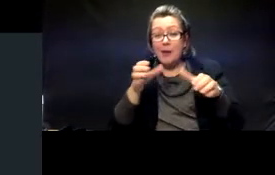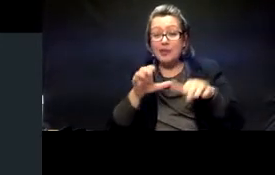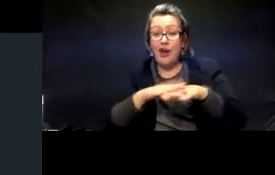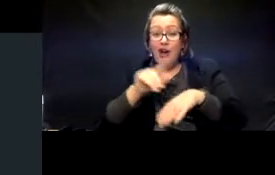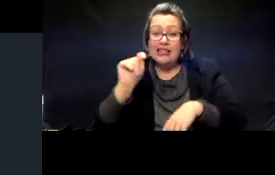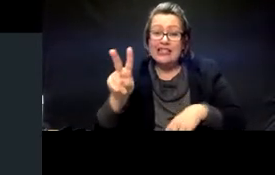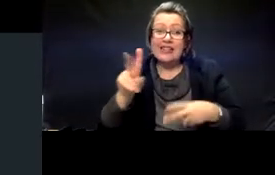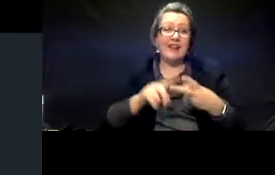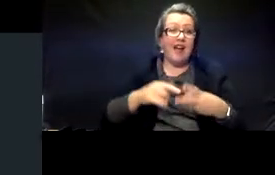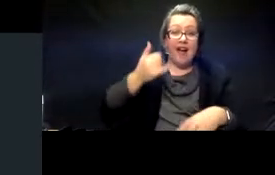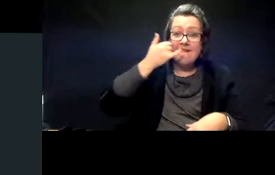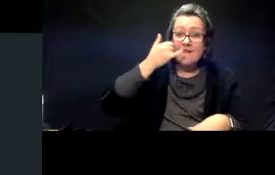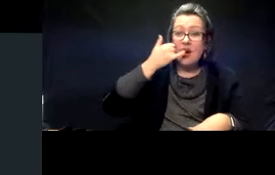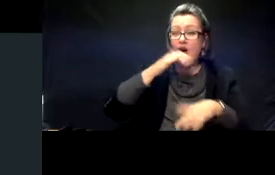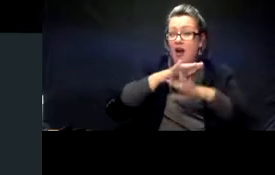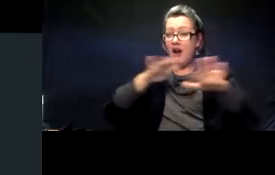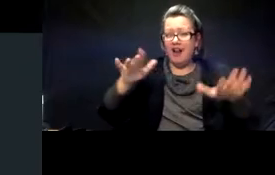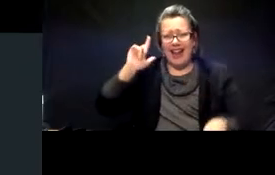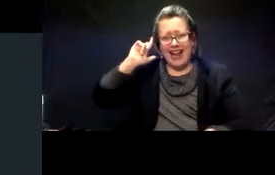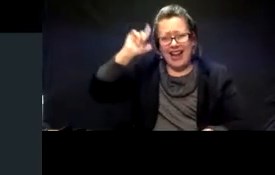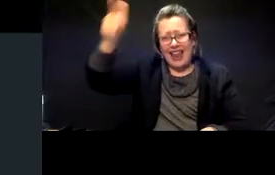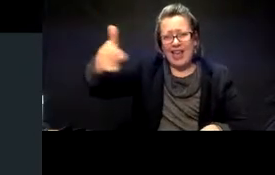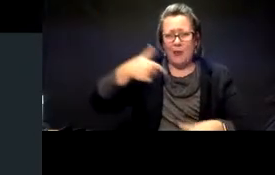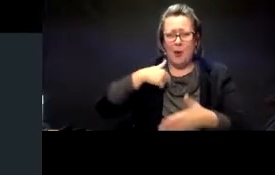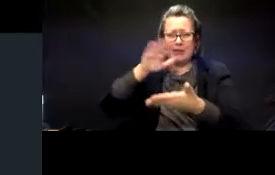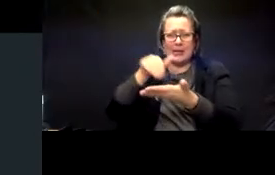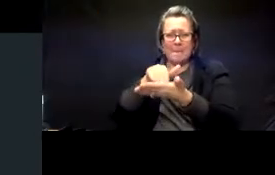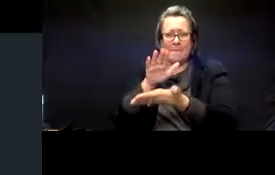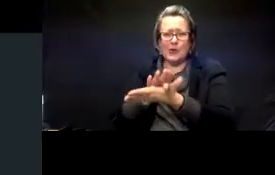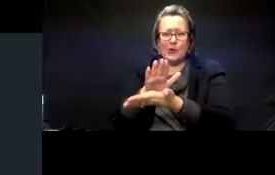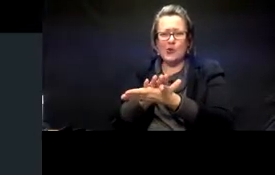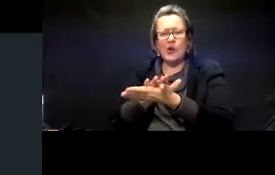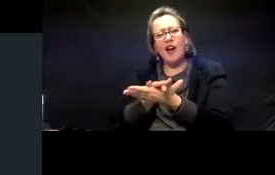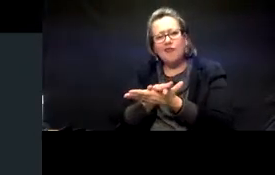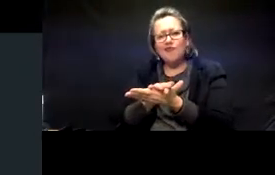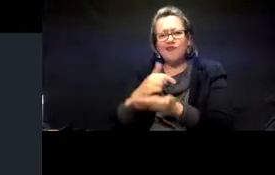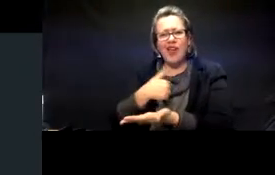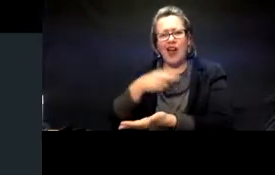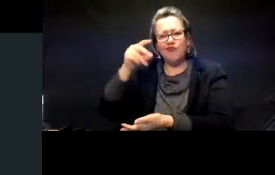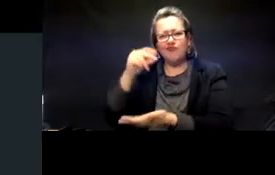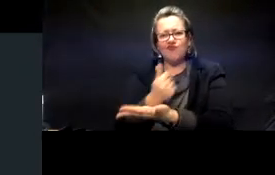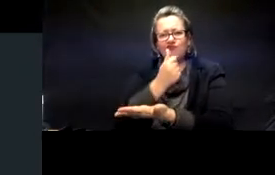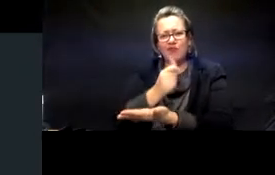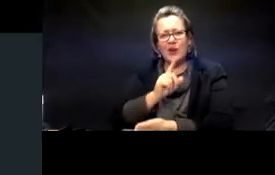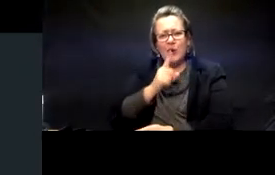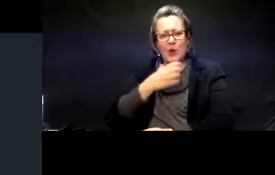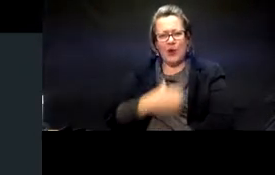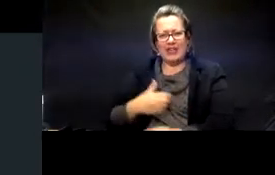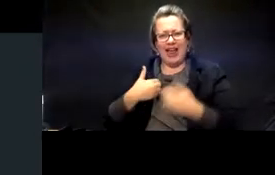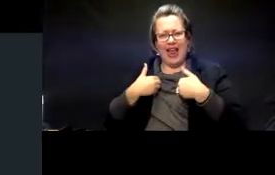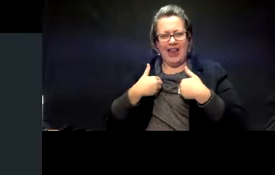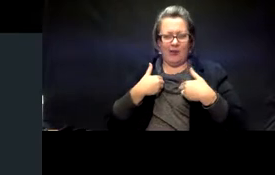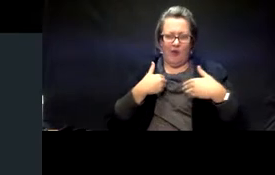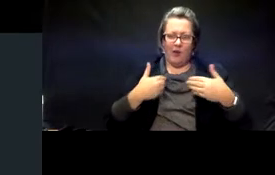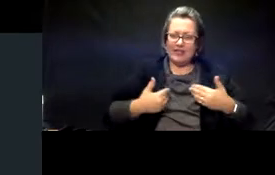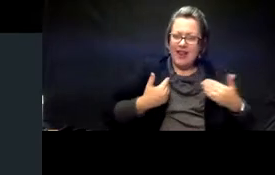all of these resources, captions on the TV, about my phone, resources late when I was in middle school.